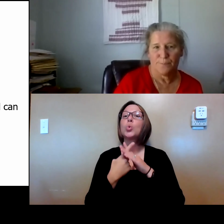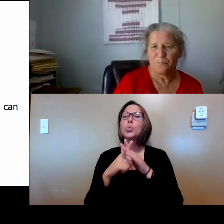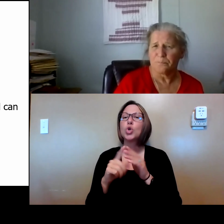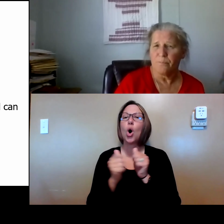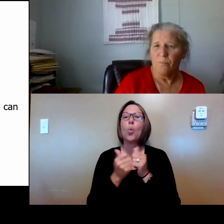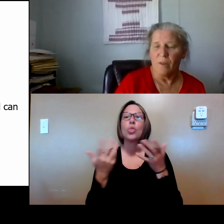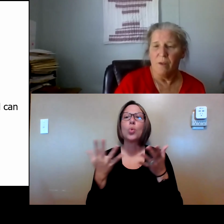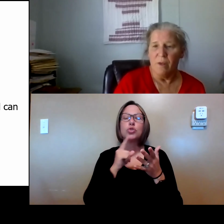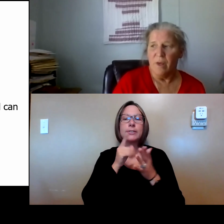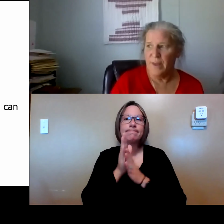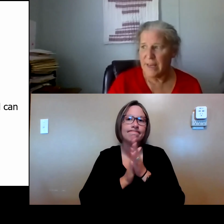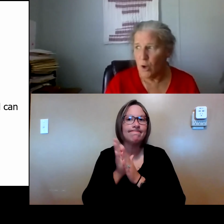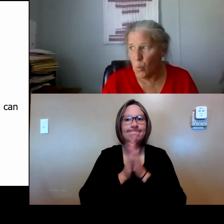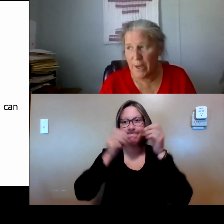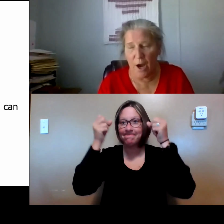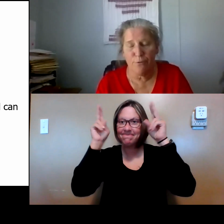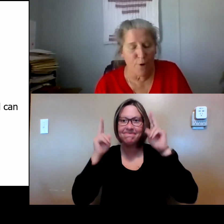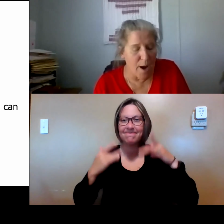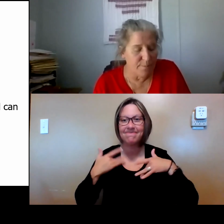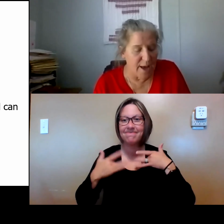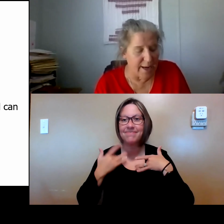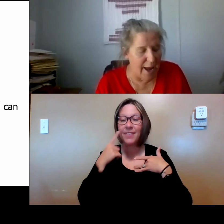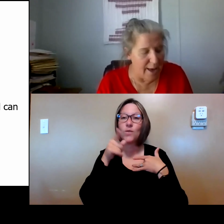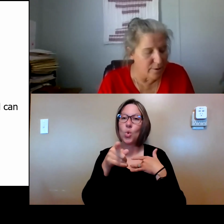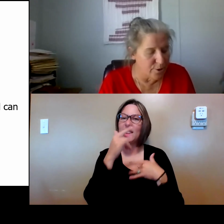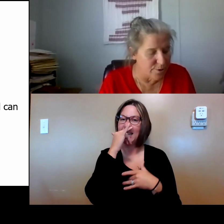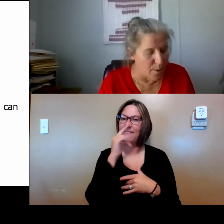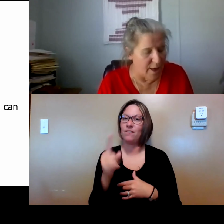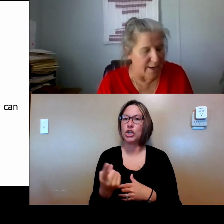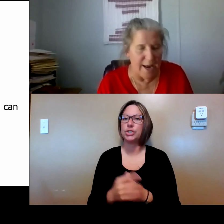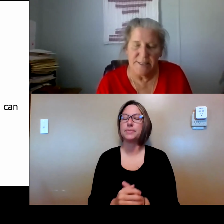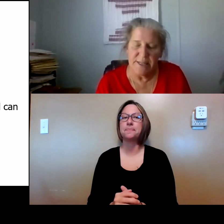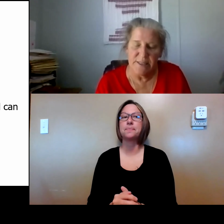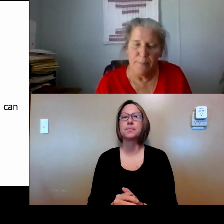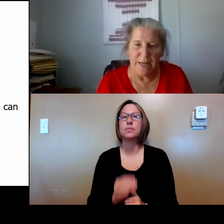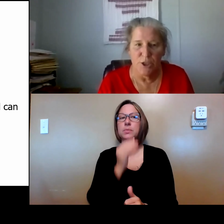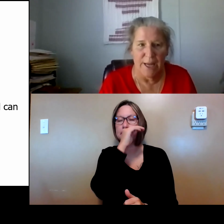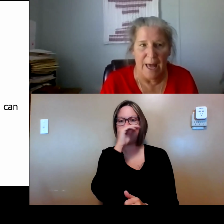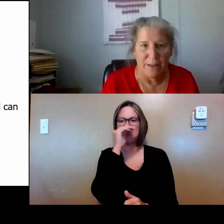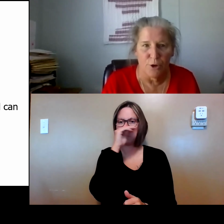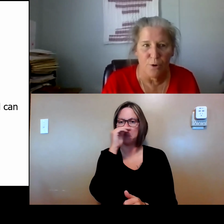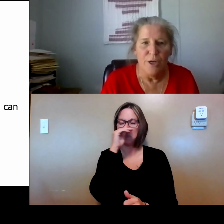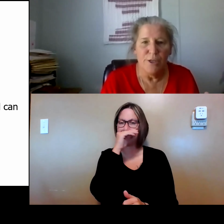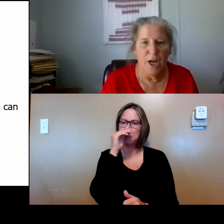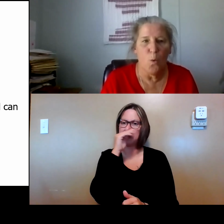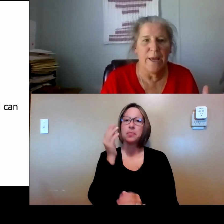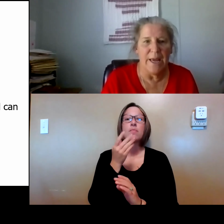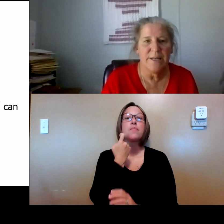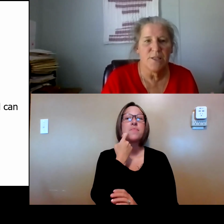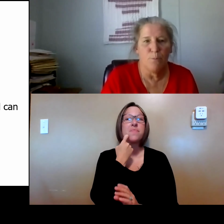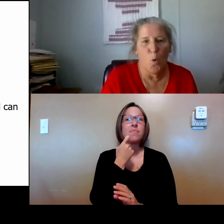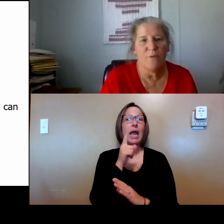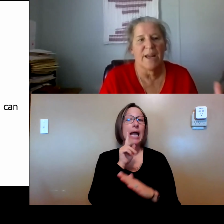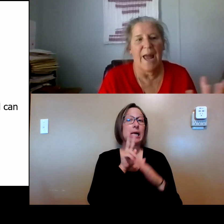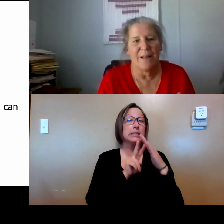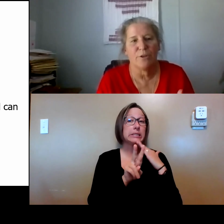first. Then we go from that calendar or that anticipation calendar to going